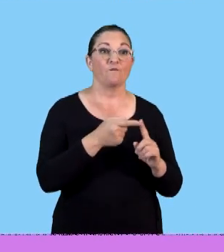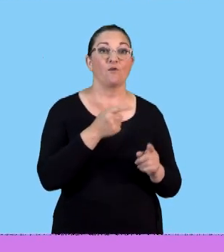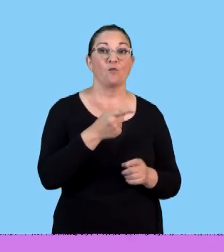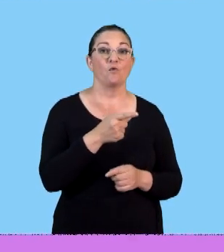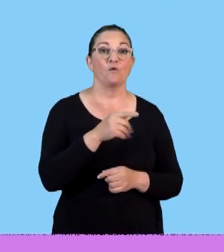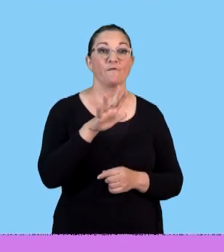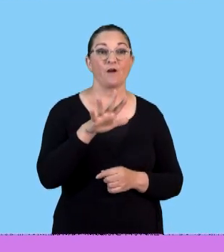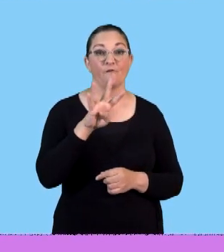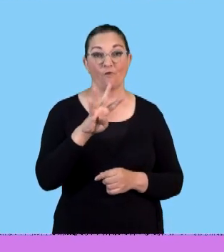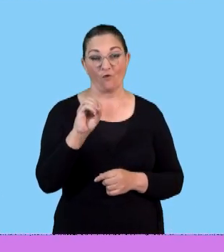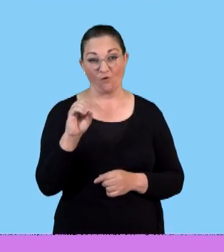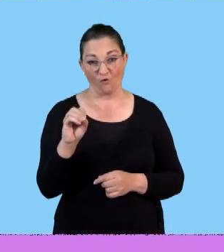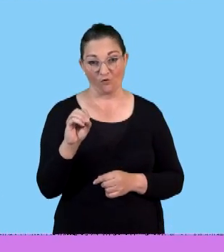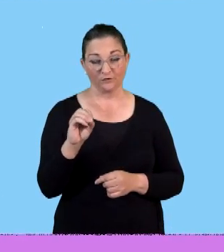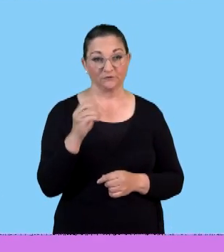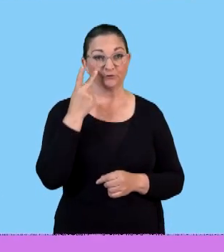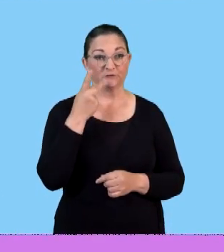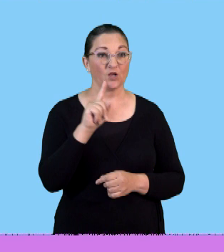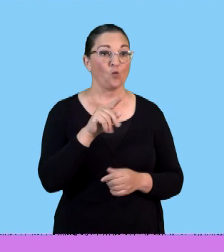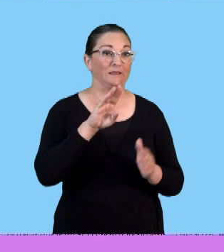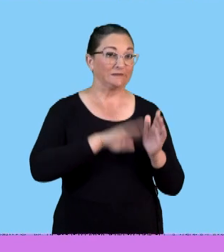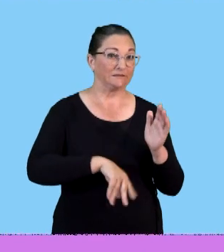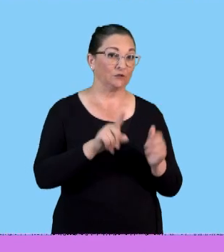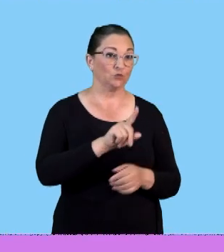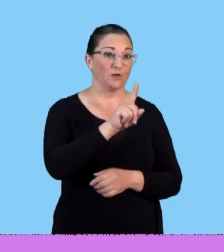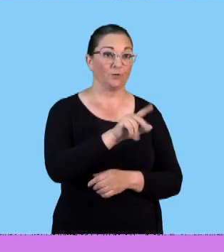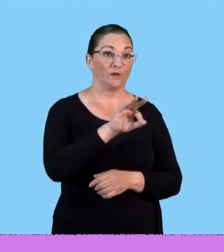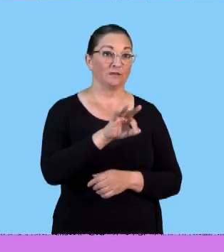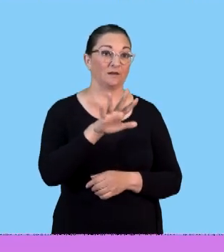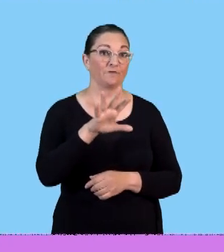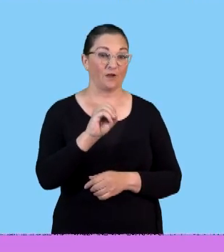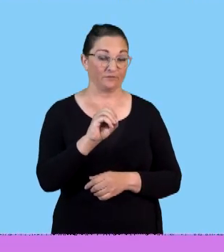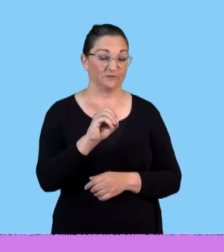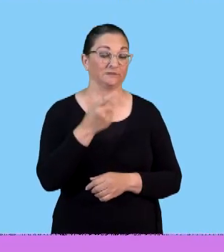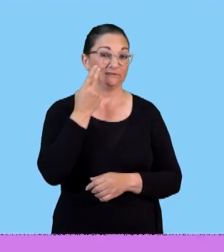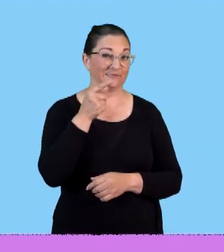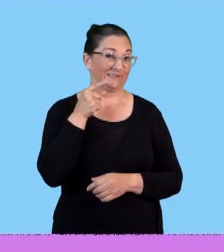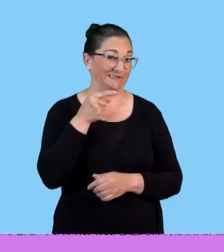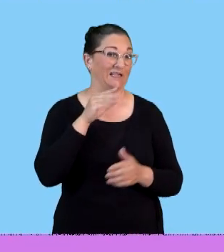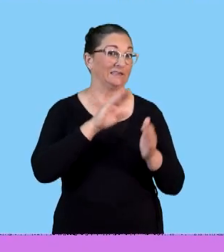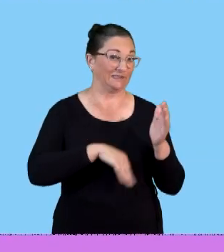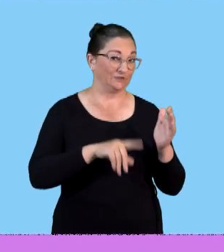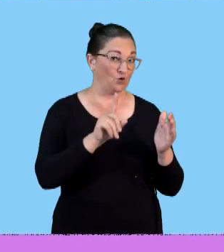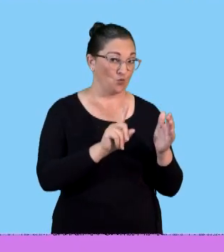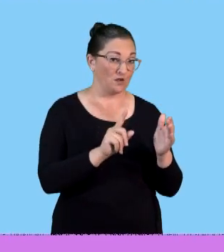25% of the price of 5,400. I ended with a discounted price discount of